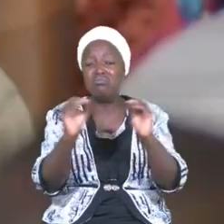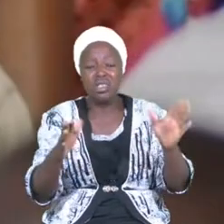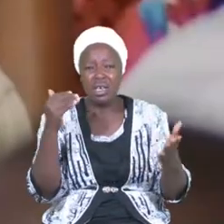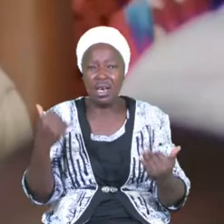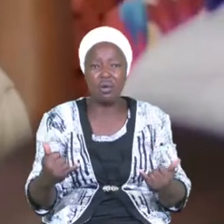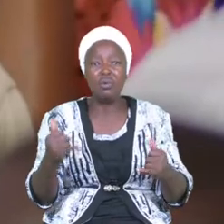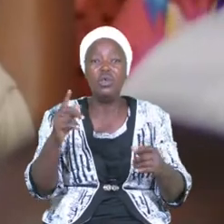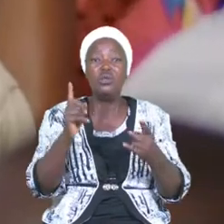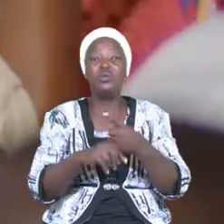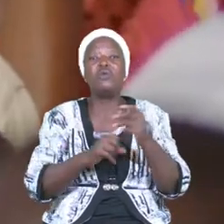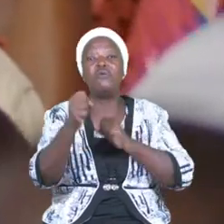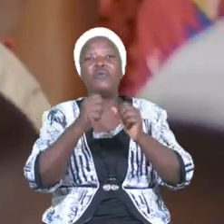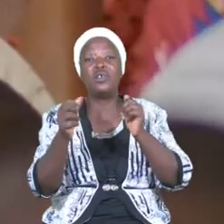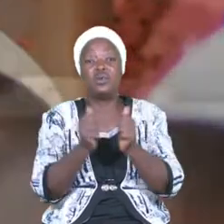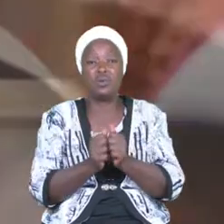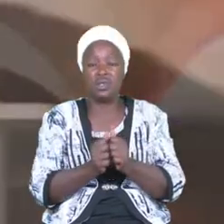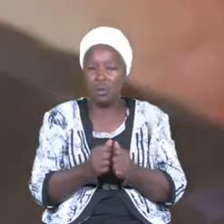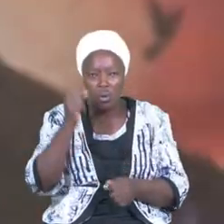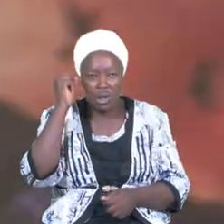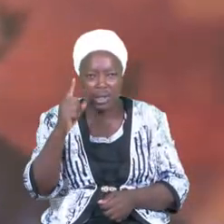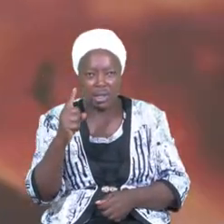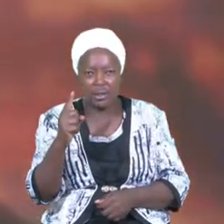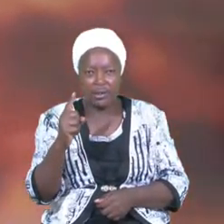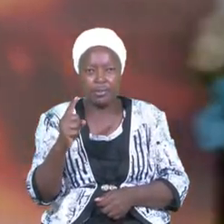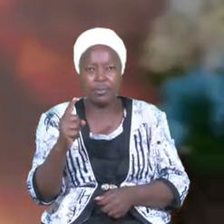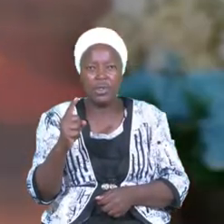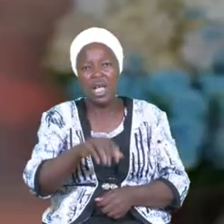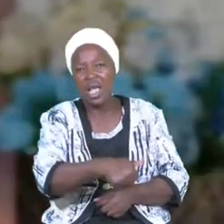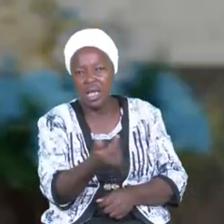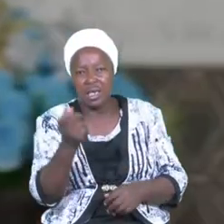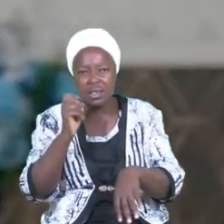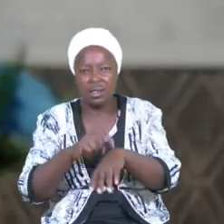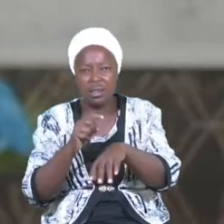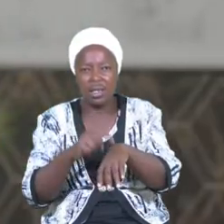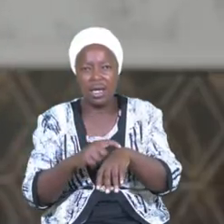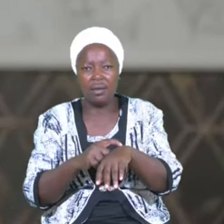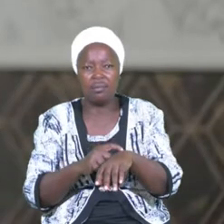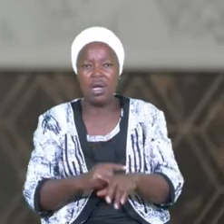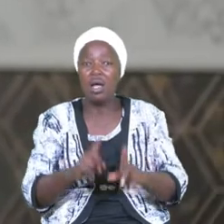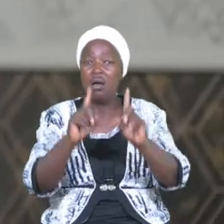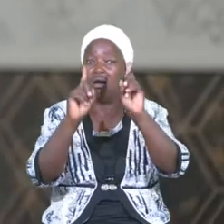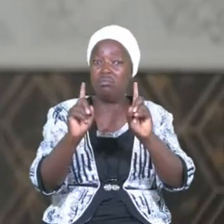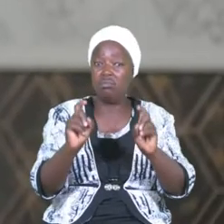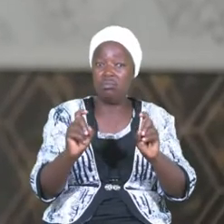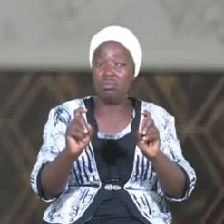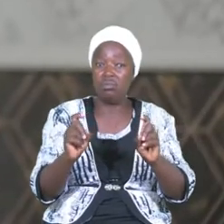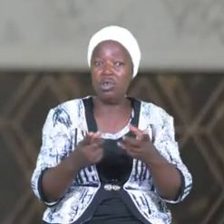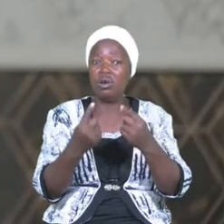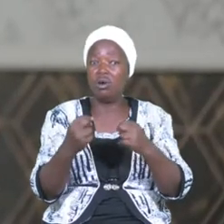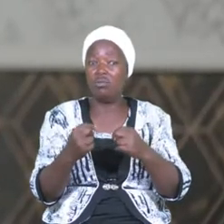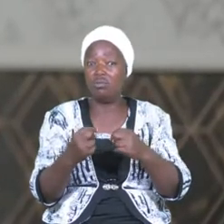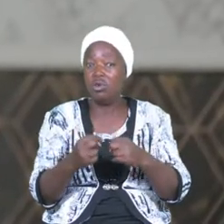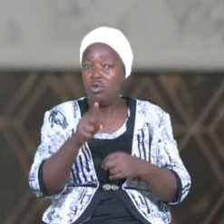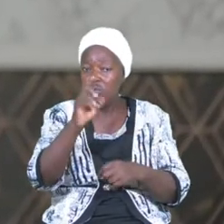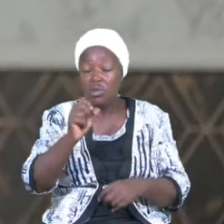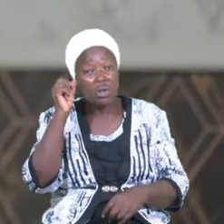contend with. Understand, anytime trial comes, you say, hey, I understand.